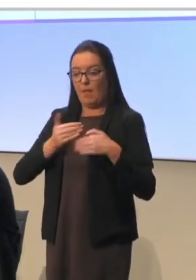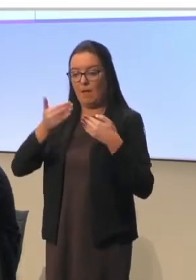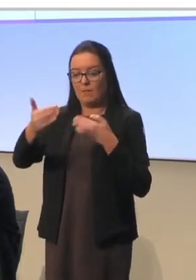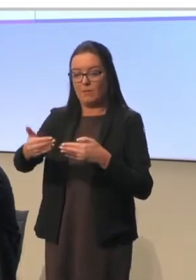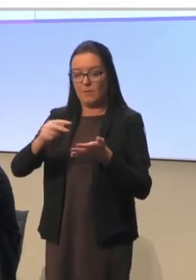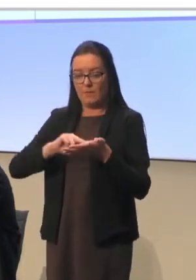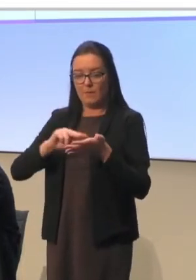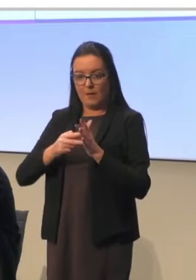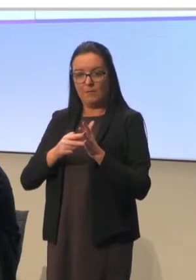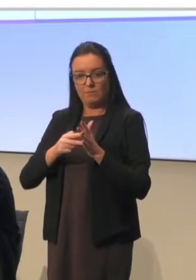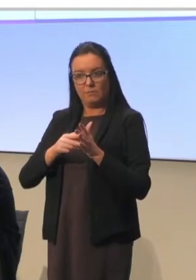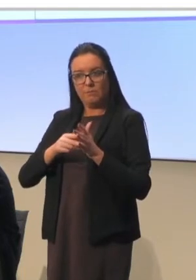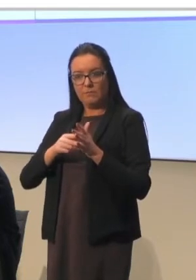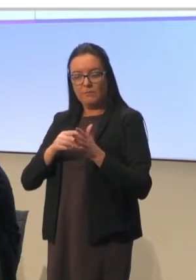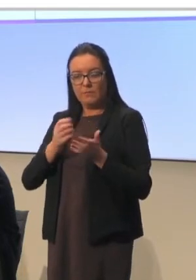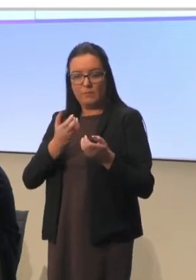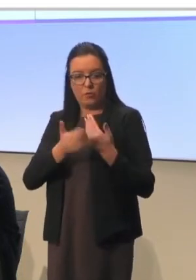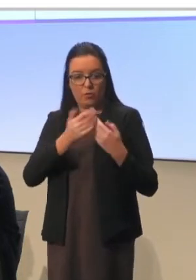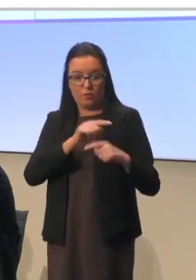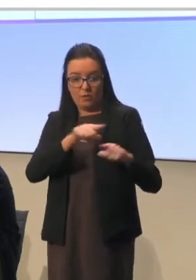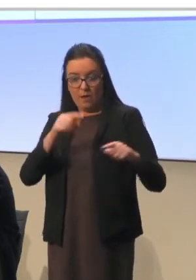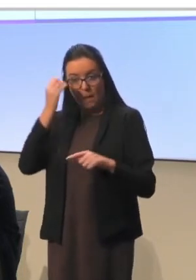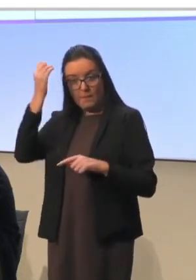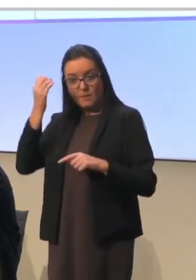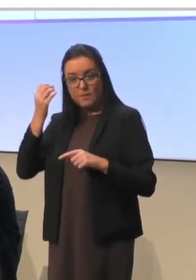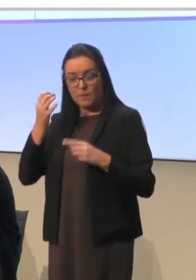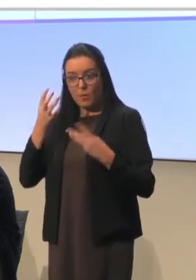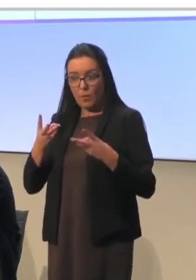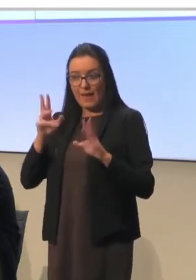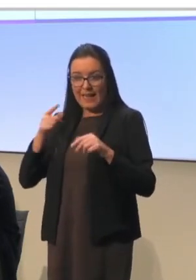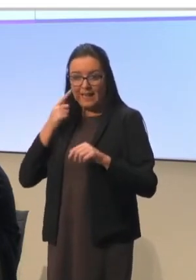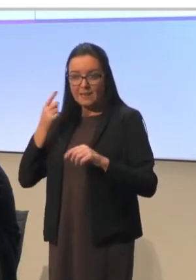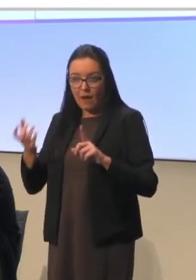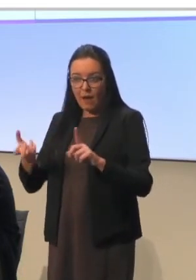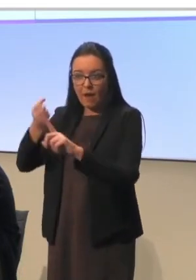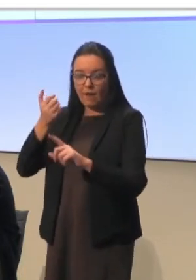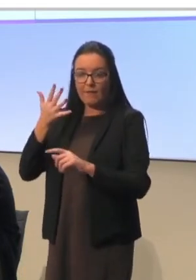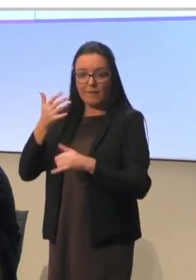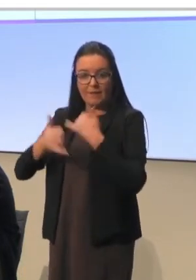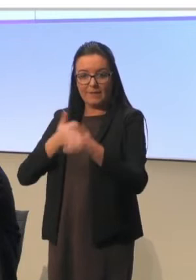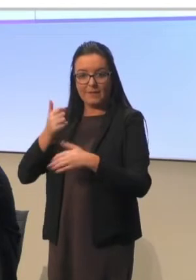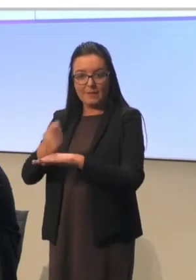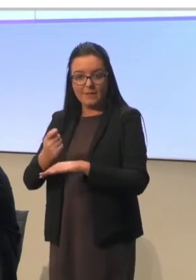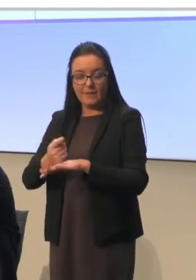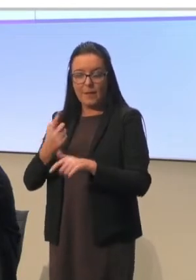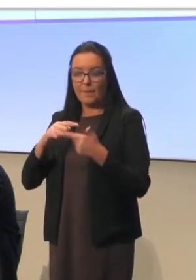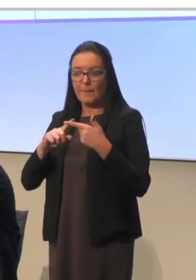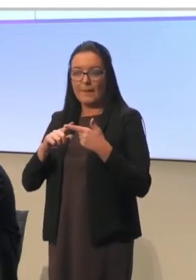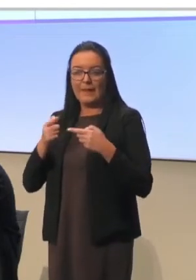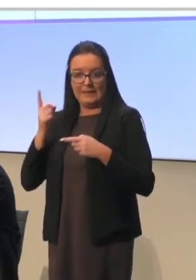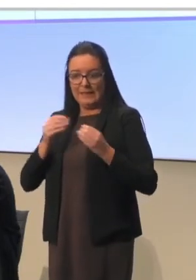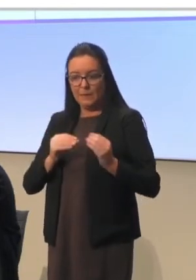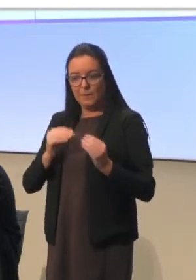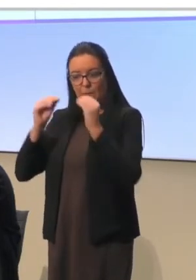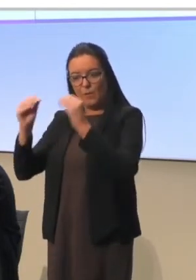generally optimistic about where they would be in 5 years' time. Those in higher education were confident about getting through it and continuing on to postgraduate study or the